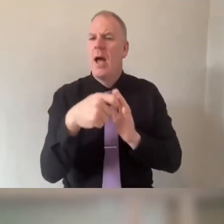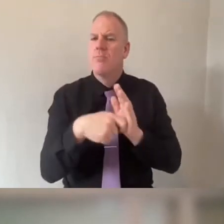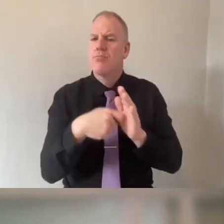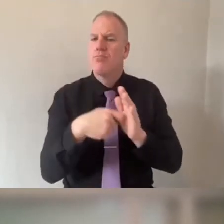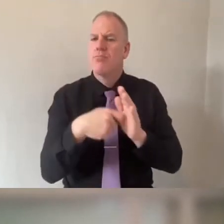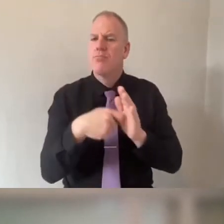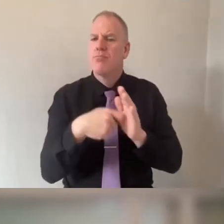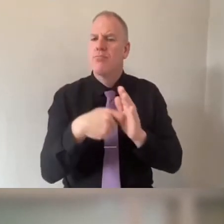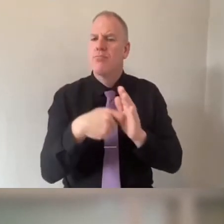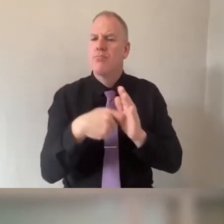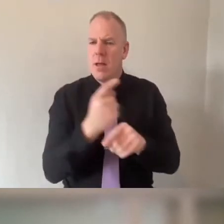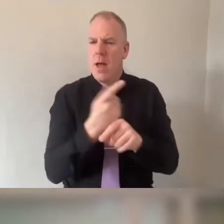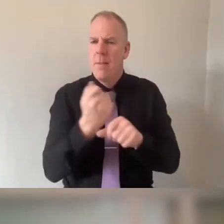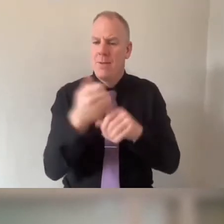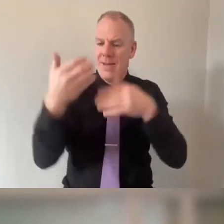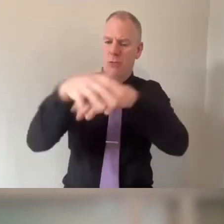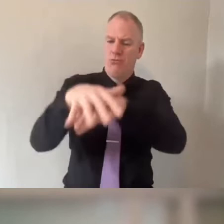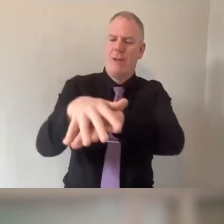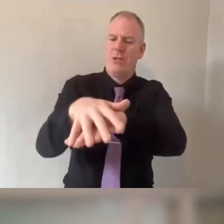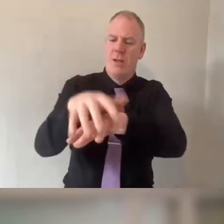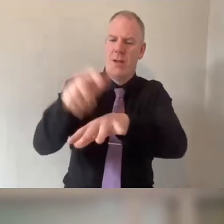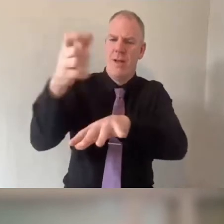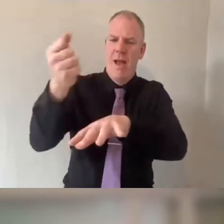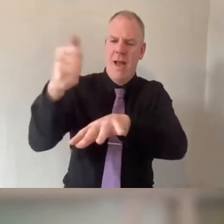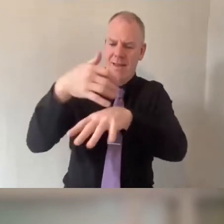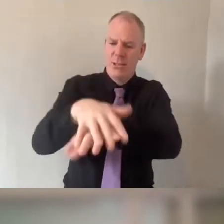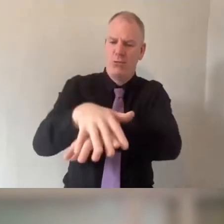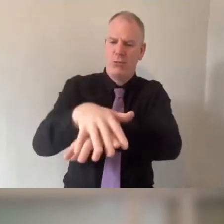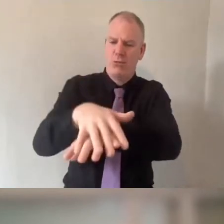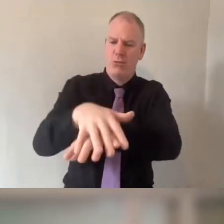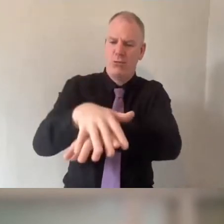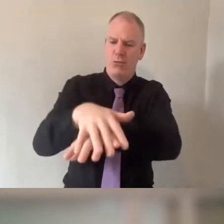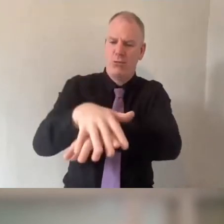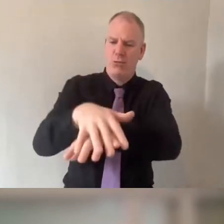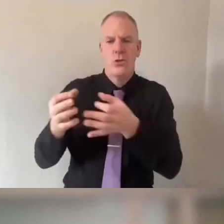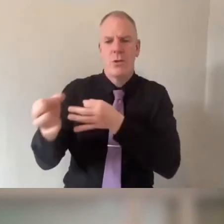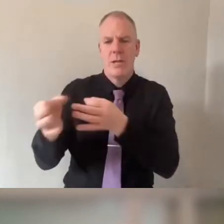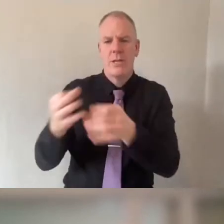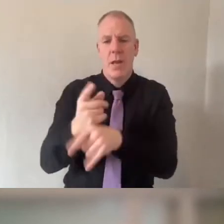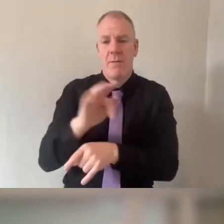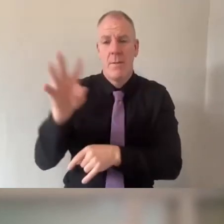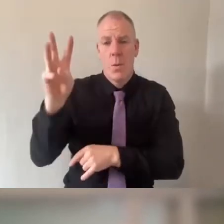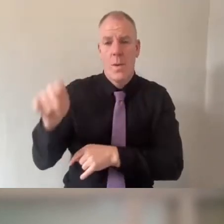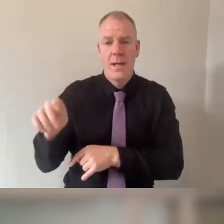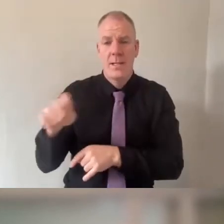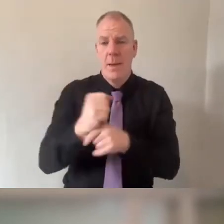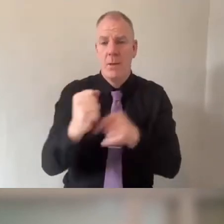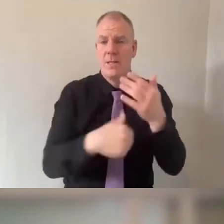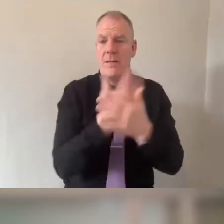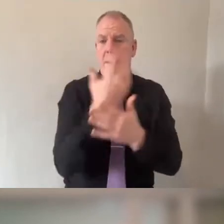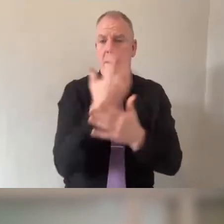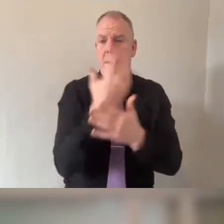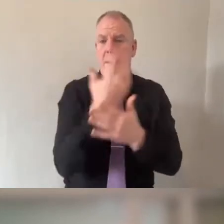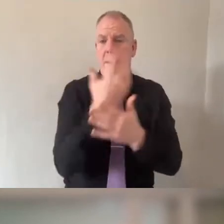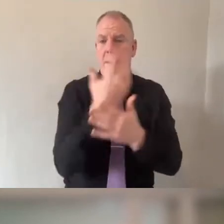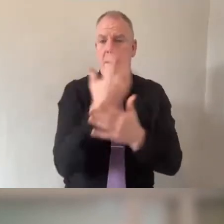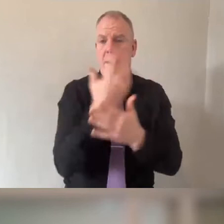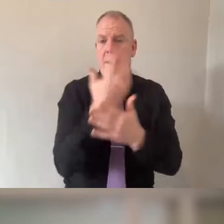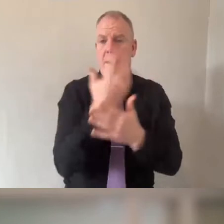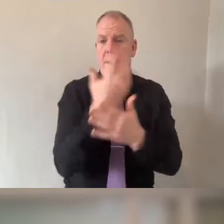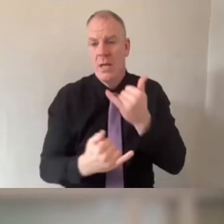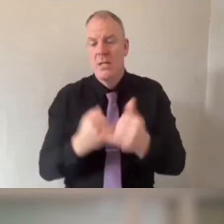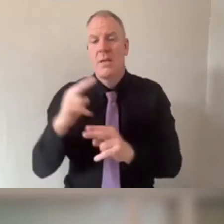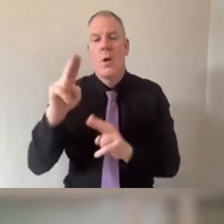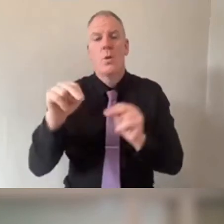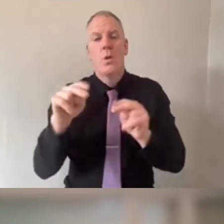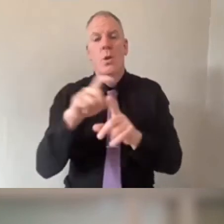about integration. There's an integration strategy in Wales with the development and the launch within the next 2 years of a new